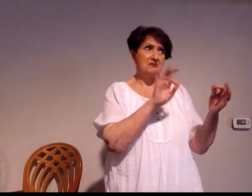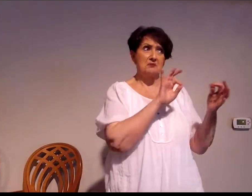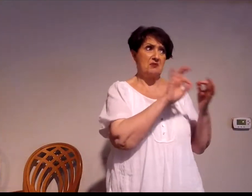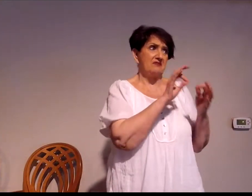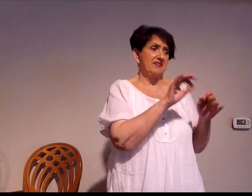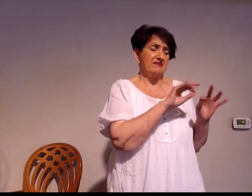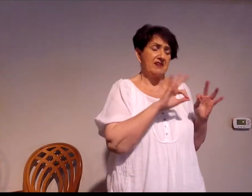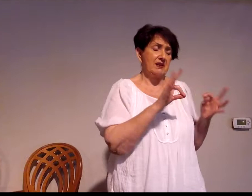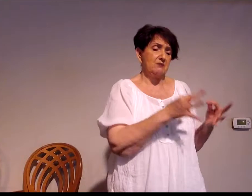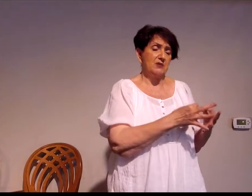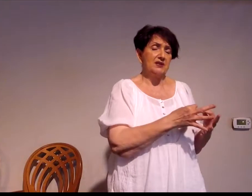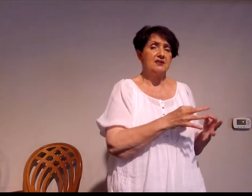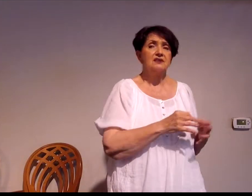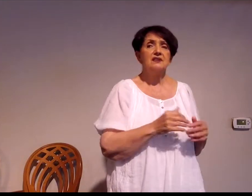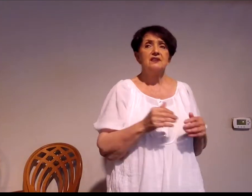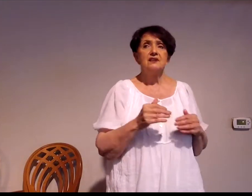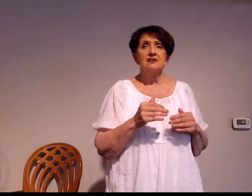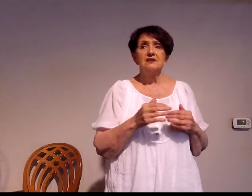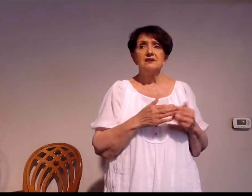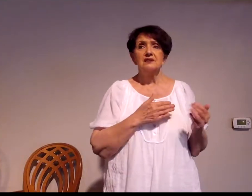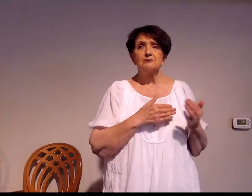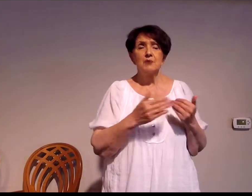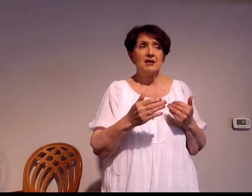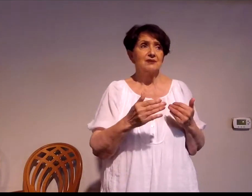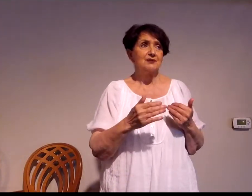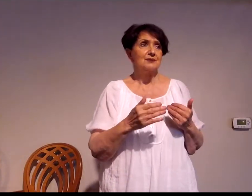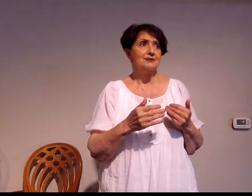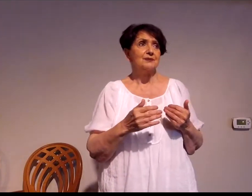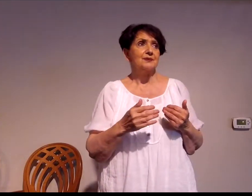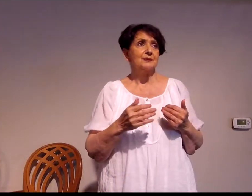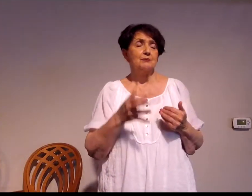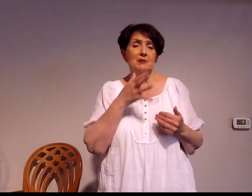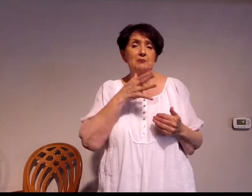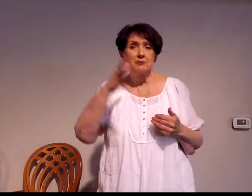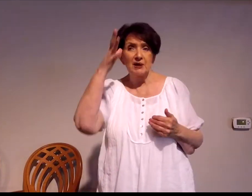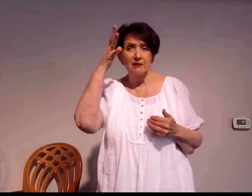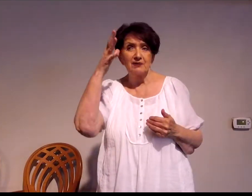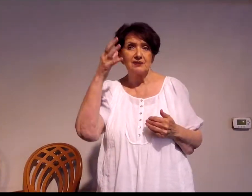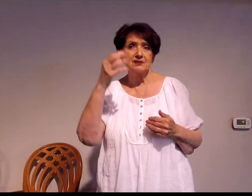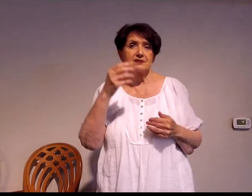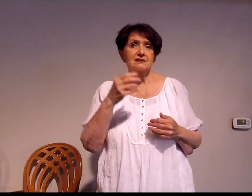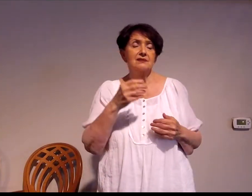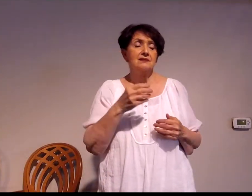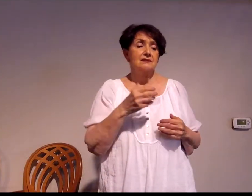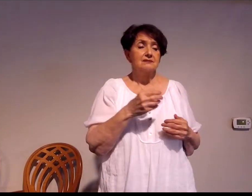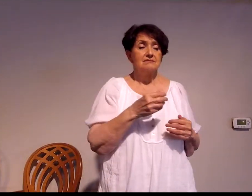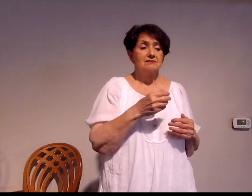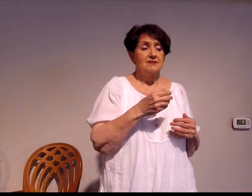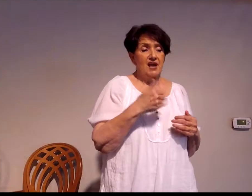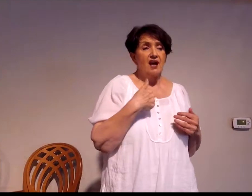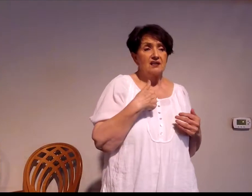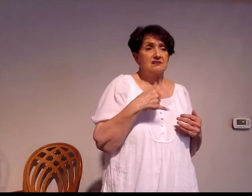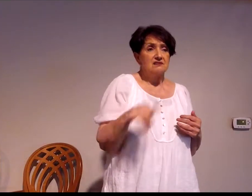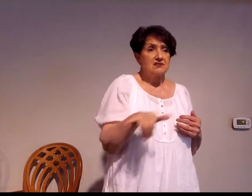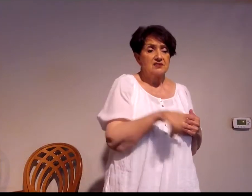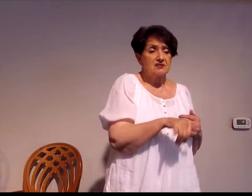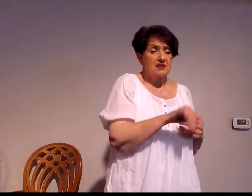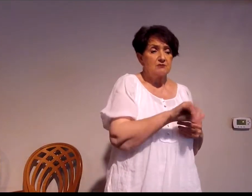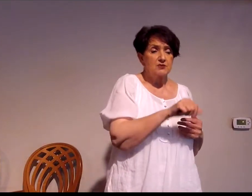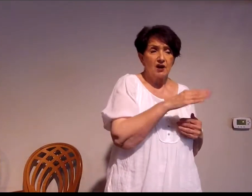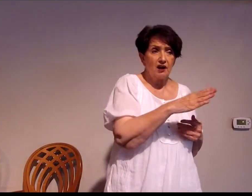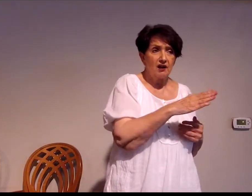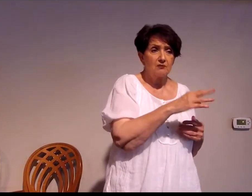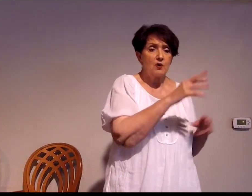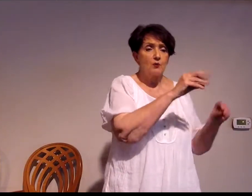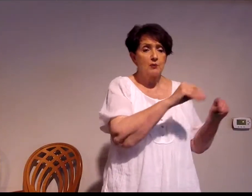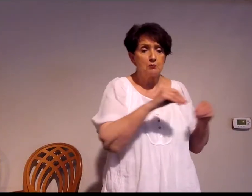Like, even though, for the most part, my parents, especially one, kept the same job, we moved around,